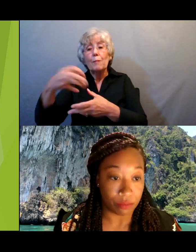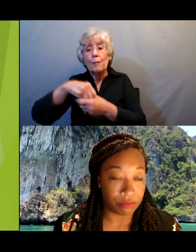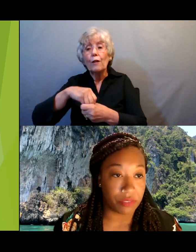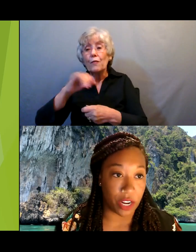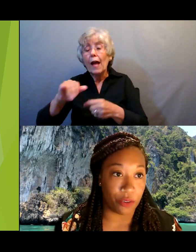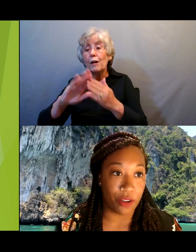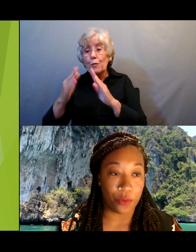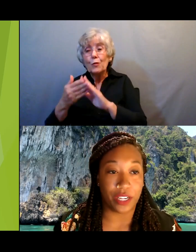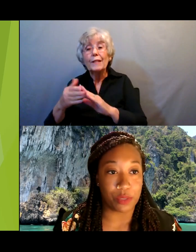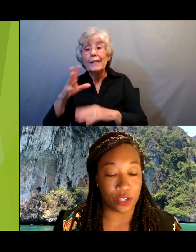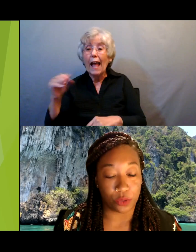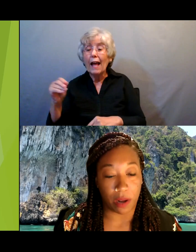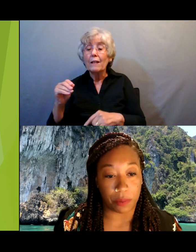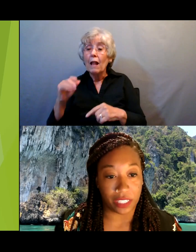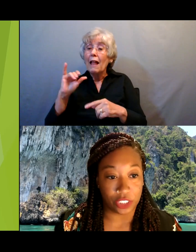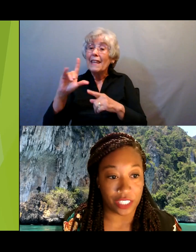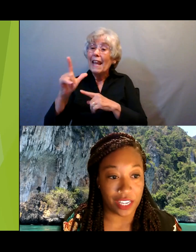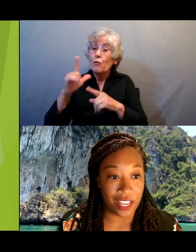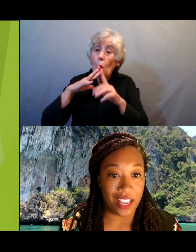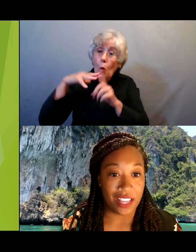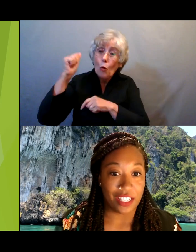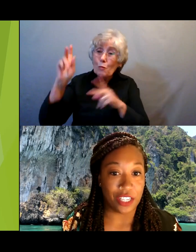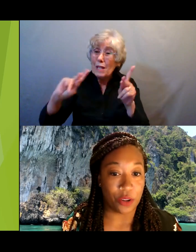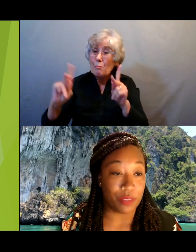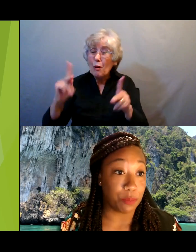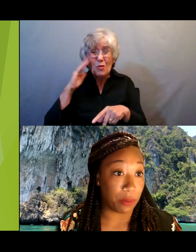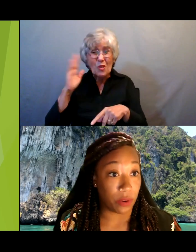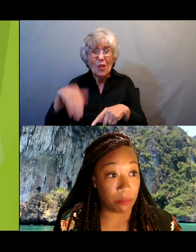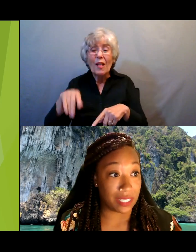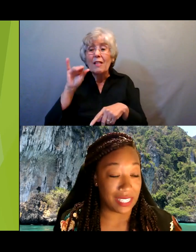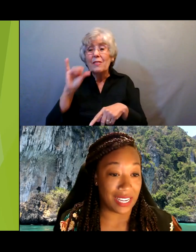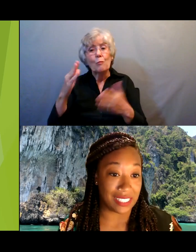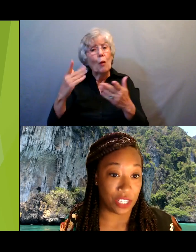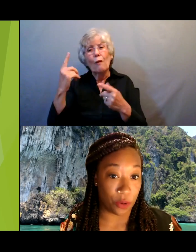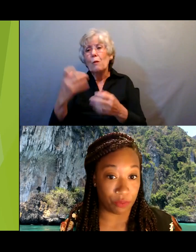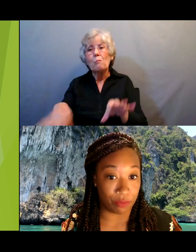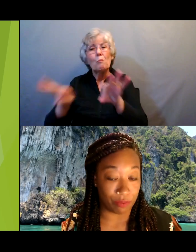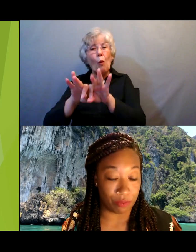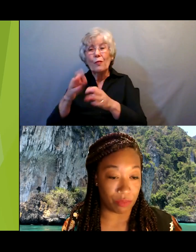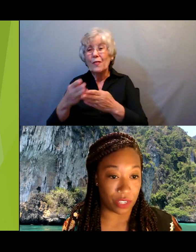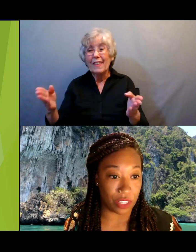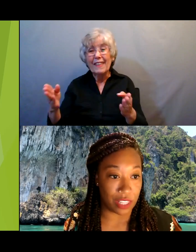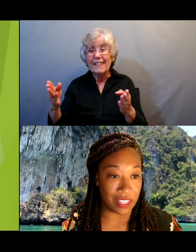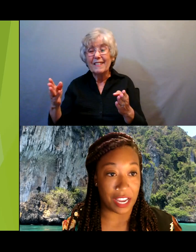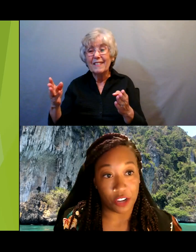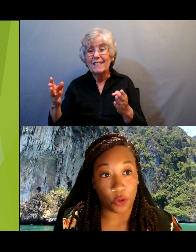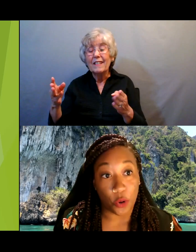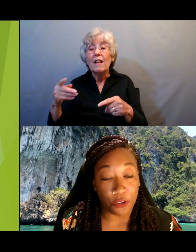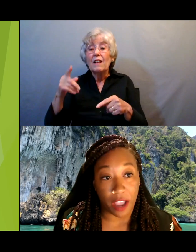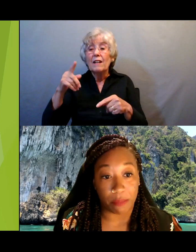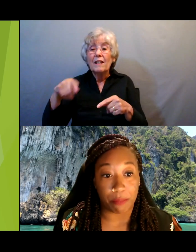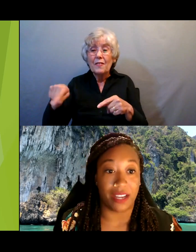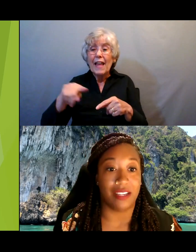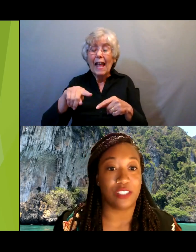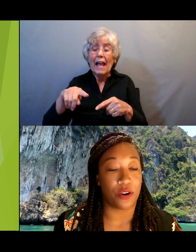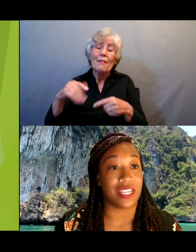And when it comes to the older population, that's probably one of the biggest things is they know their